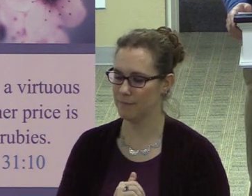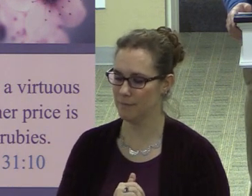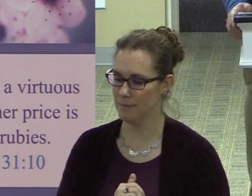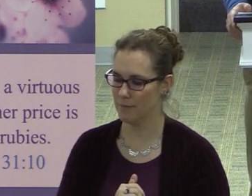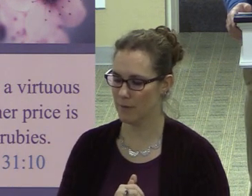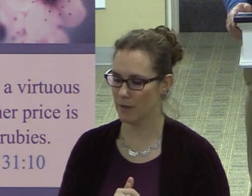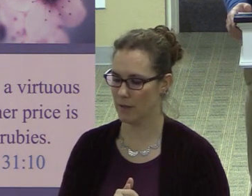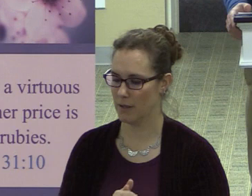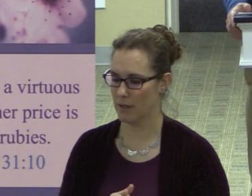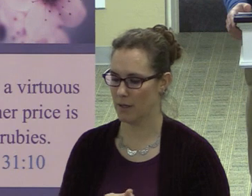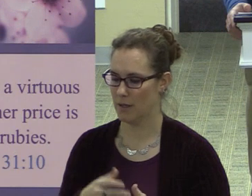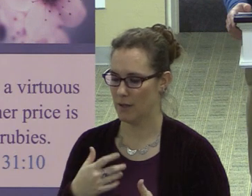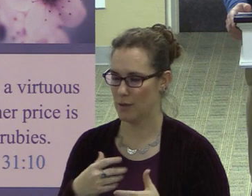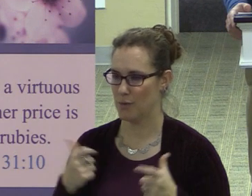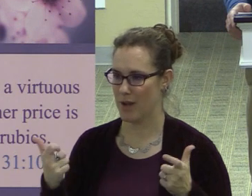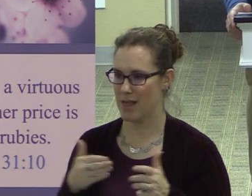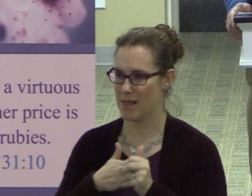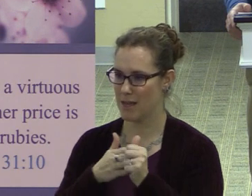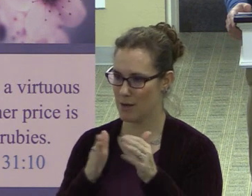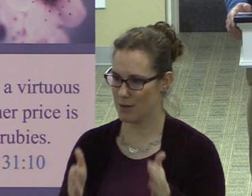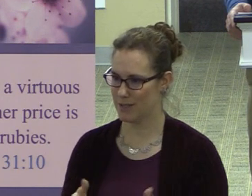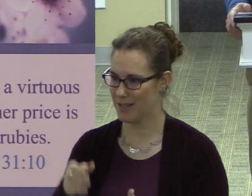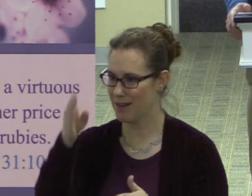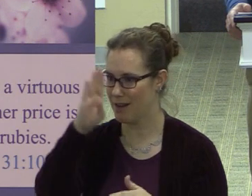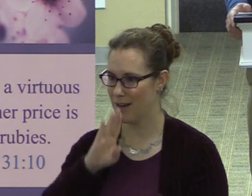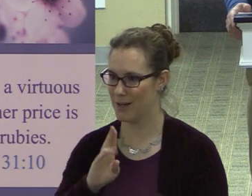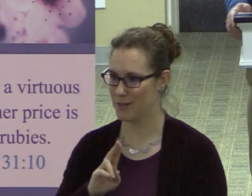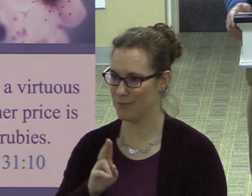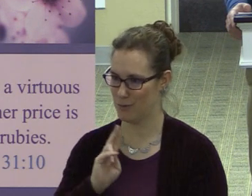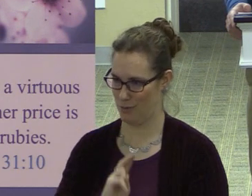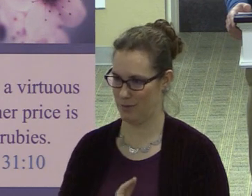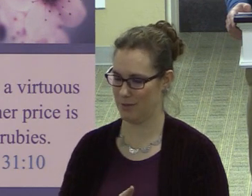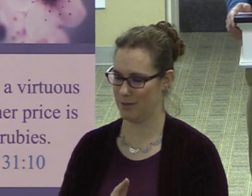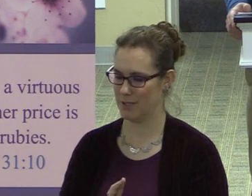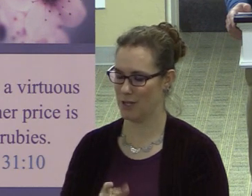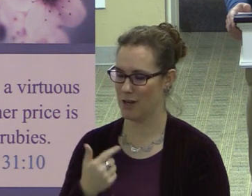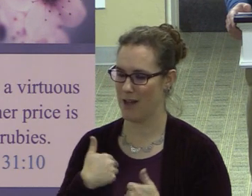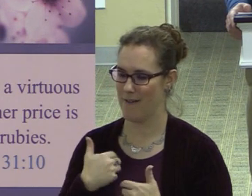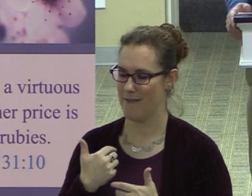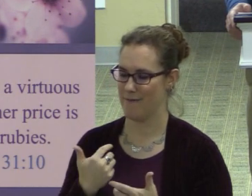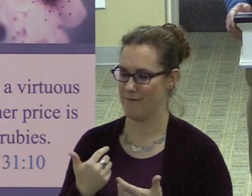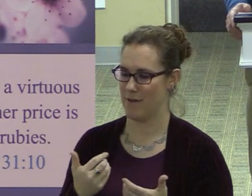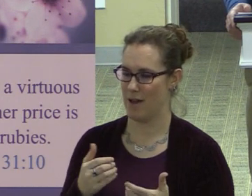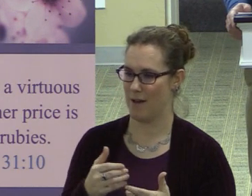that God uses are gonna have the attributes of meekness and humility.